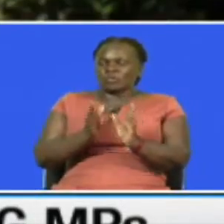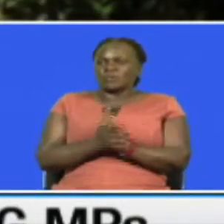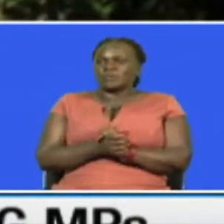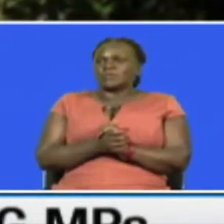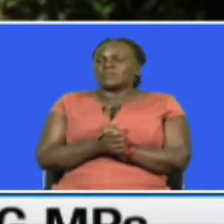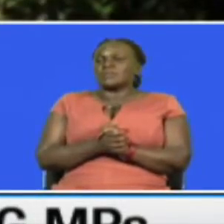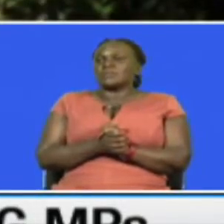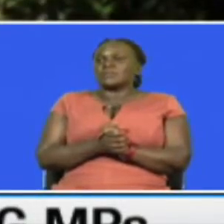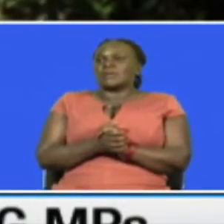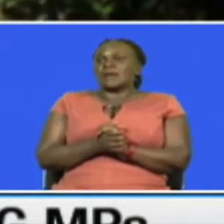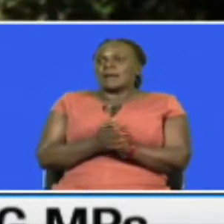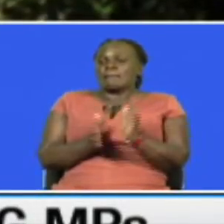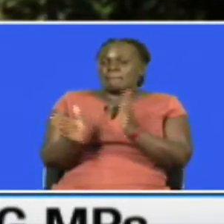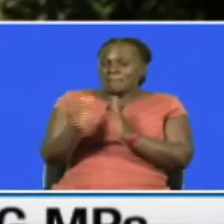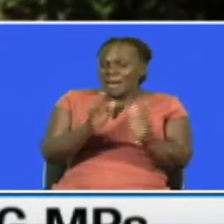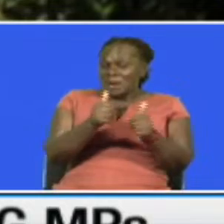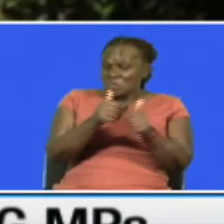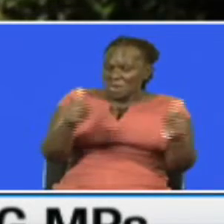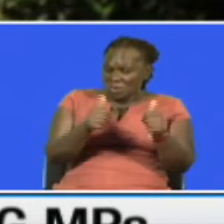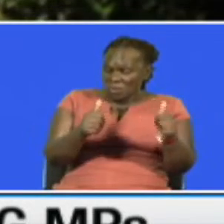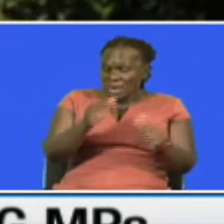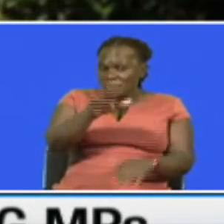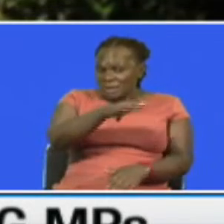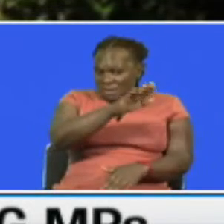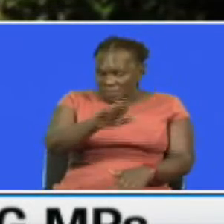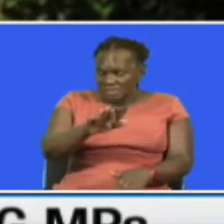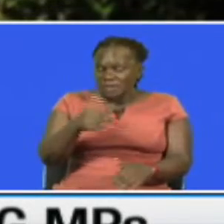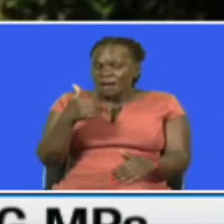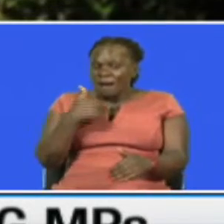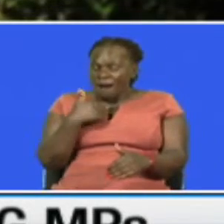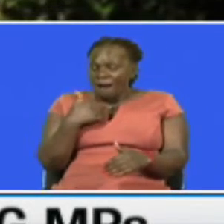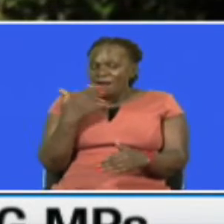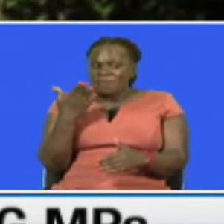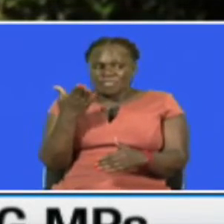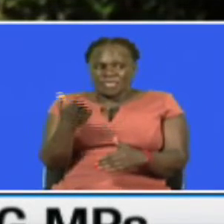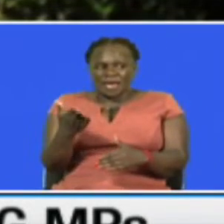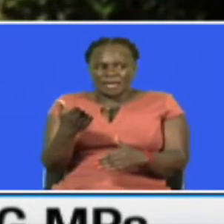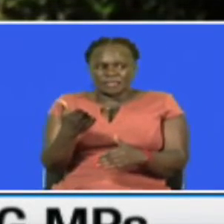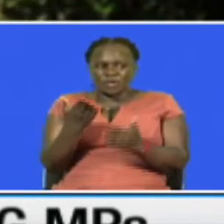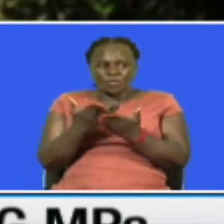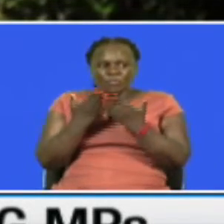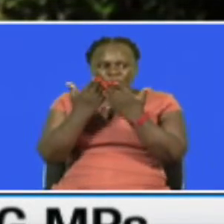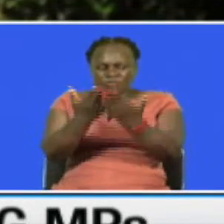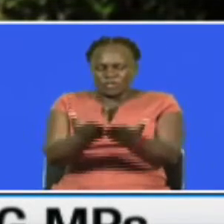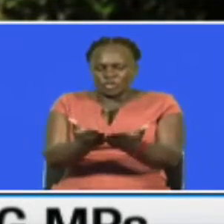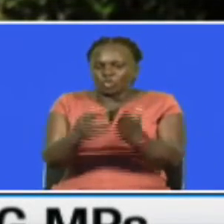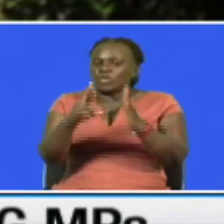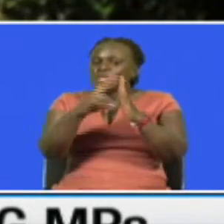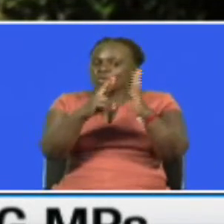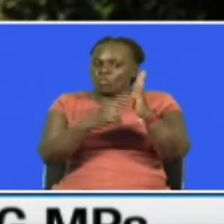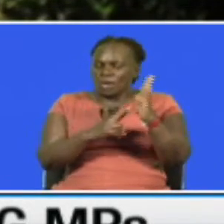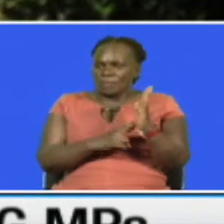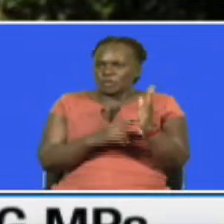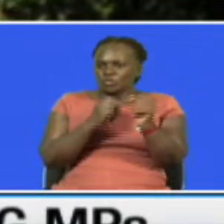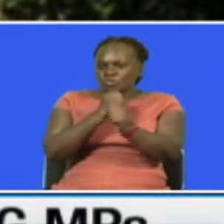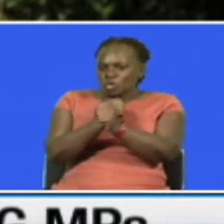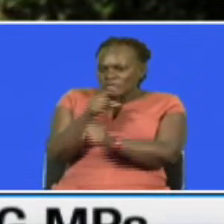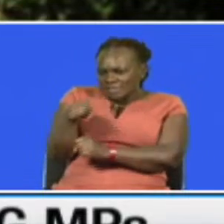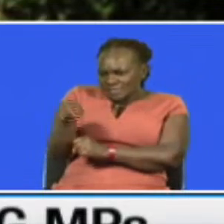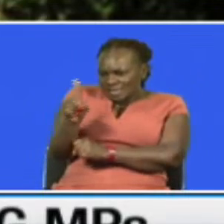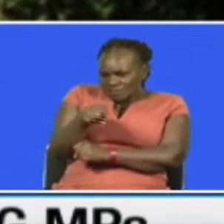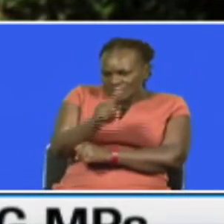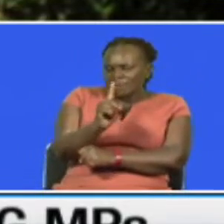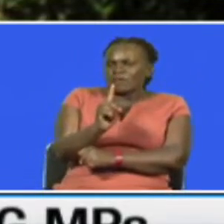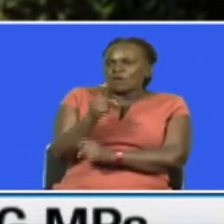It was by design by the parliamentarians to put in place such provisions or requirements, at least to safeguard themselves or